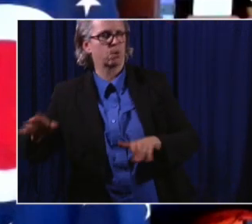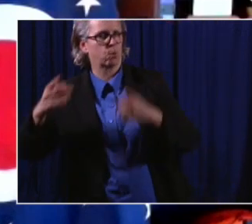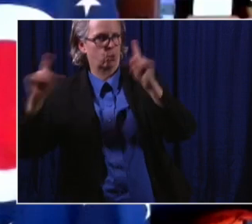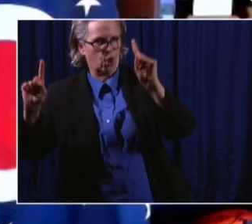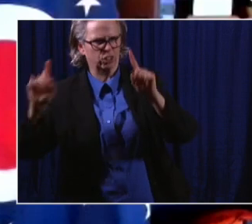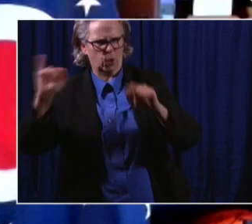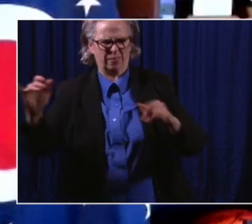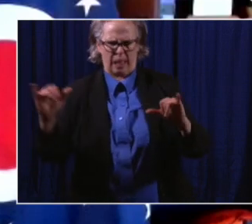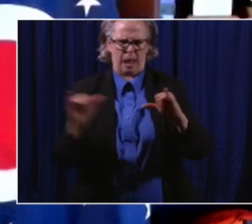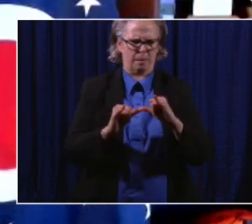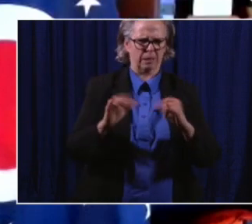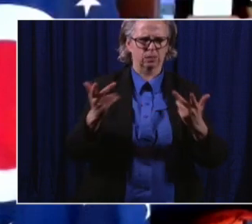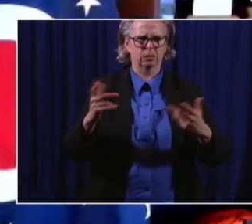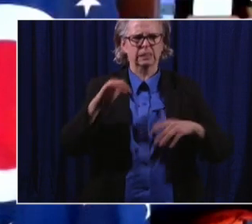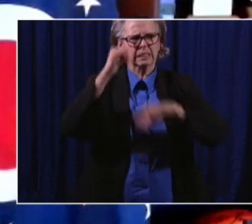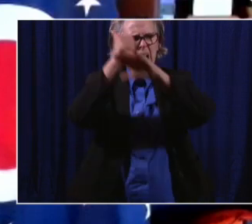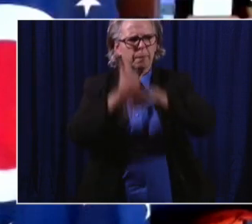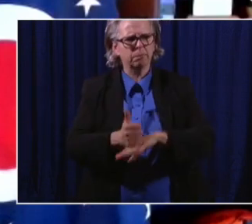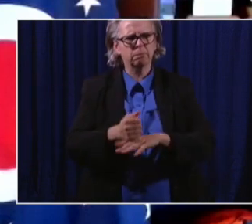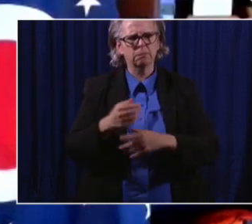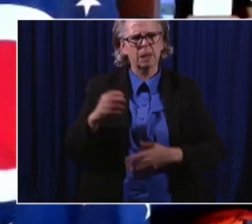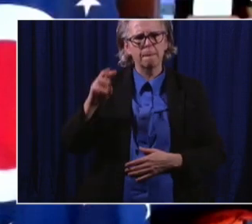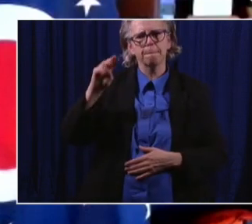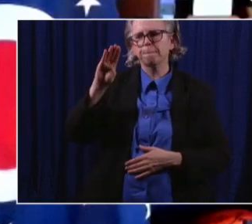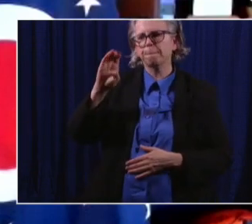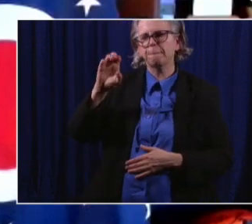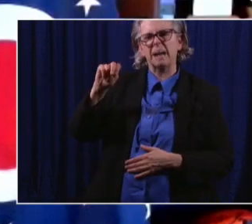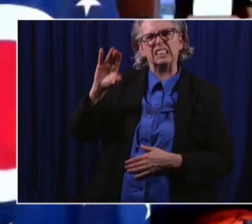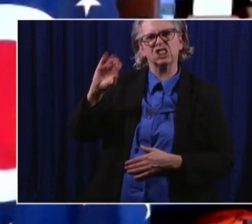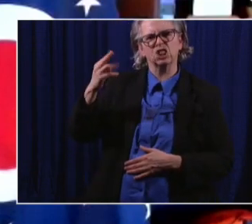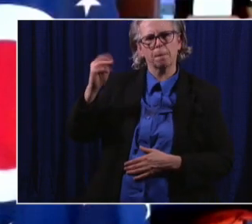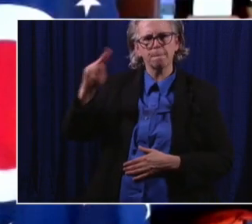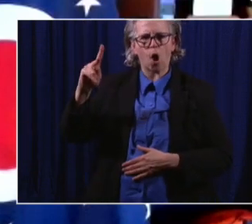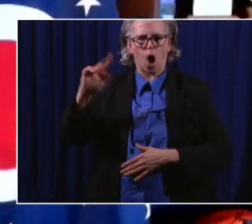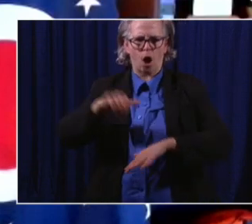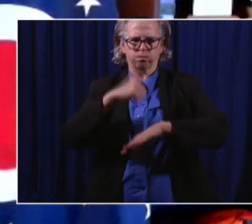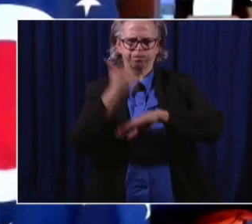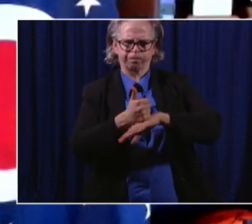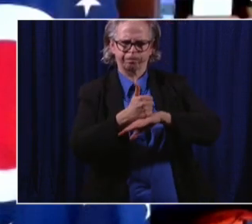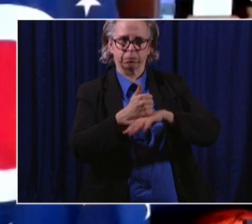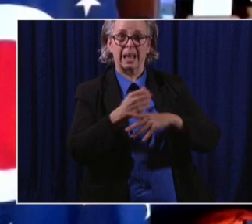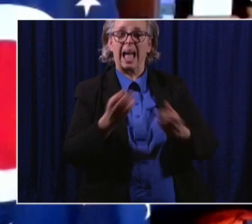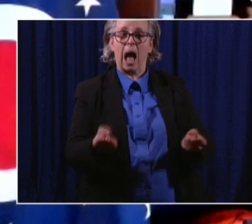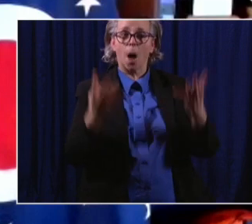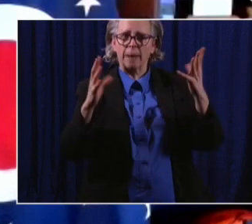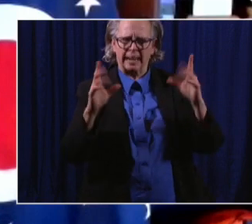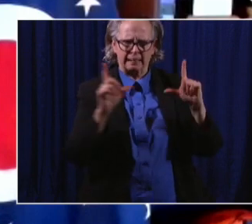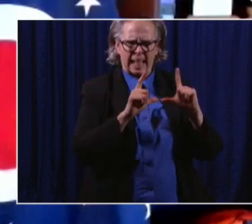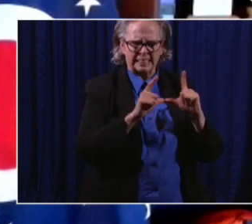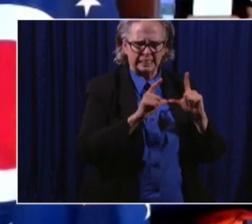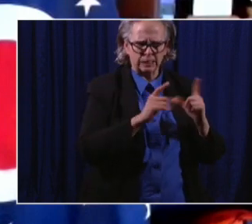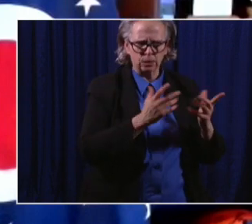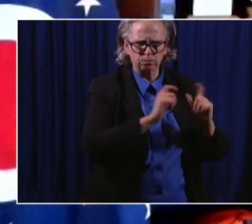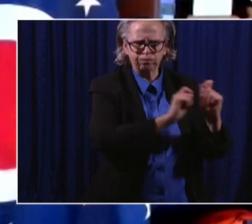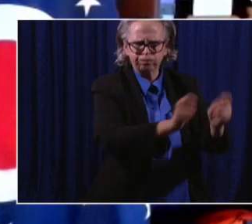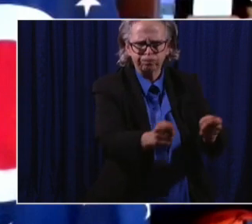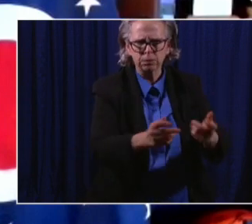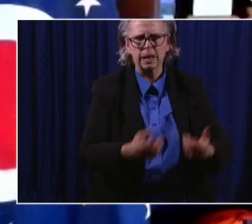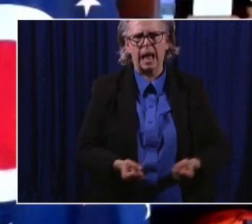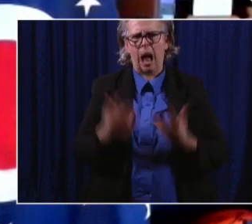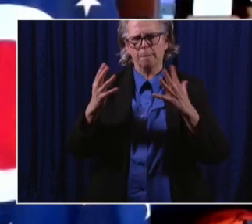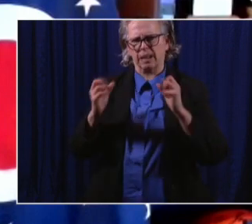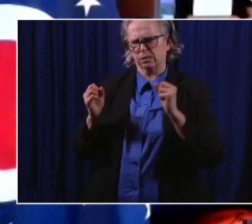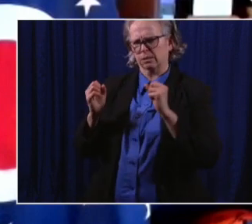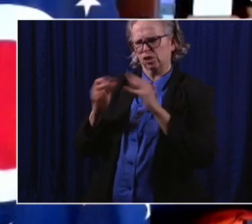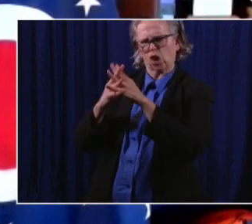the number of technologies licensed, the number of startups launched, the total number of portfolio funding, and